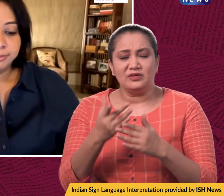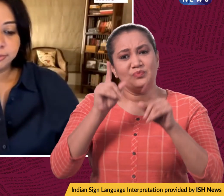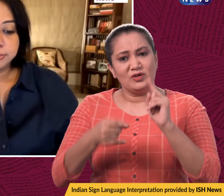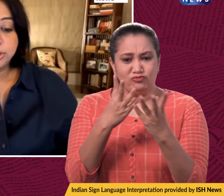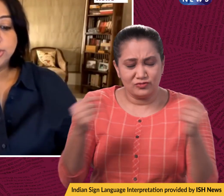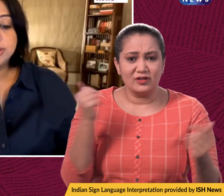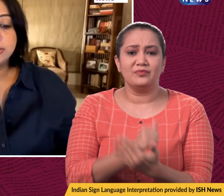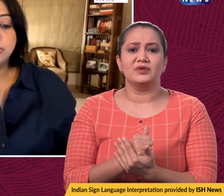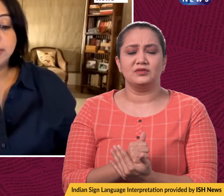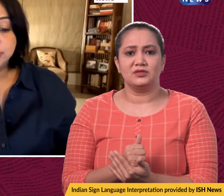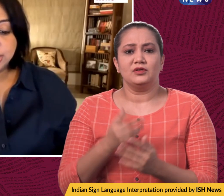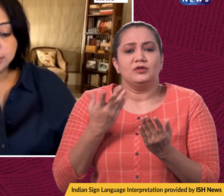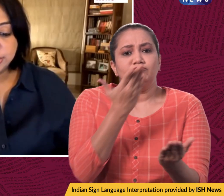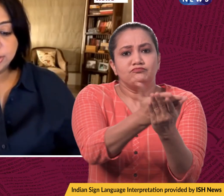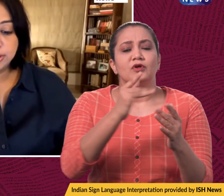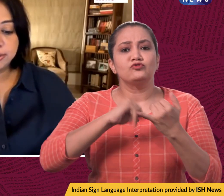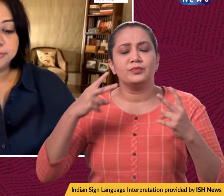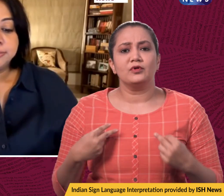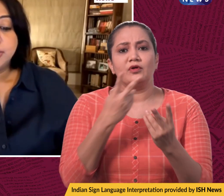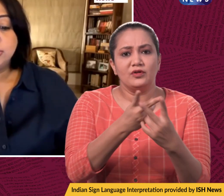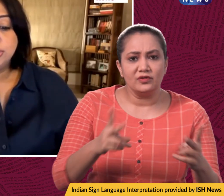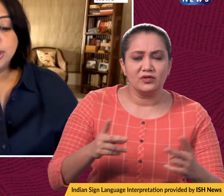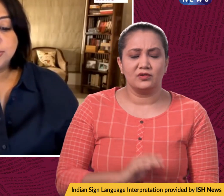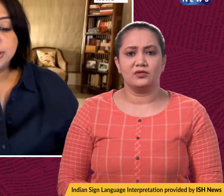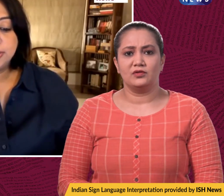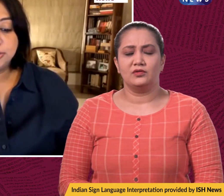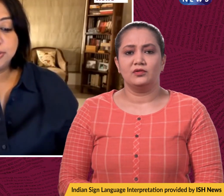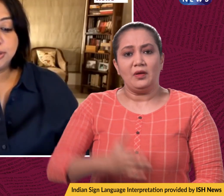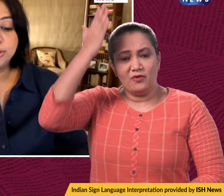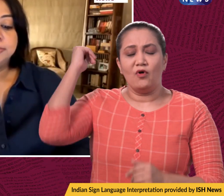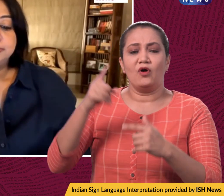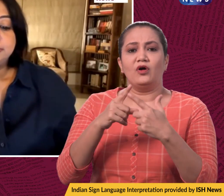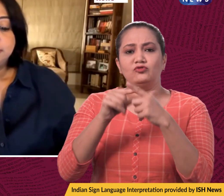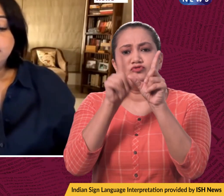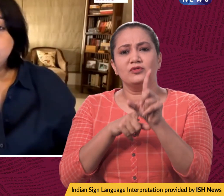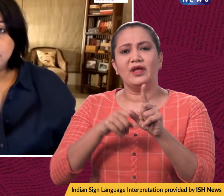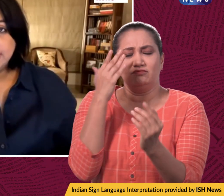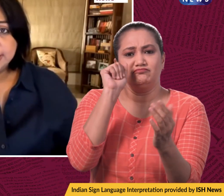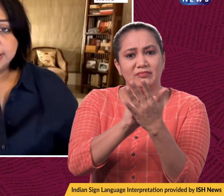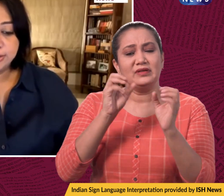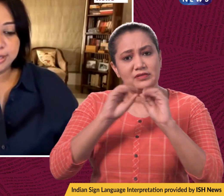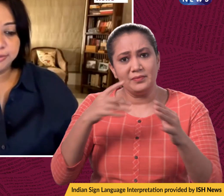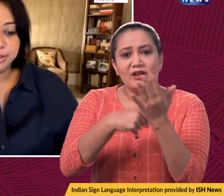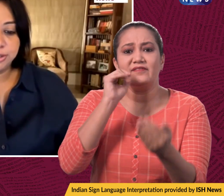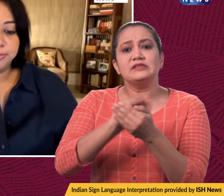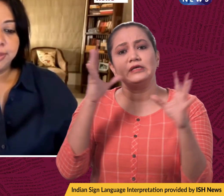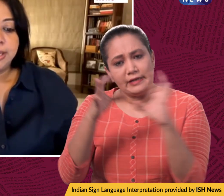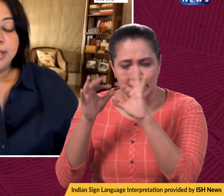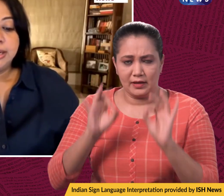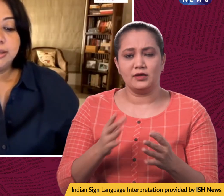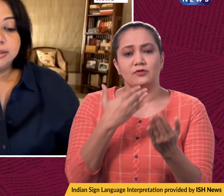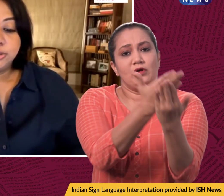matter. Petitions have been challenged to the July 29 notification providing this